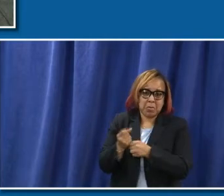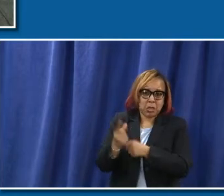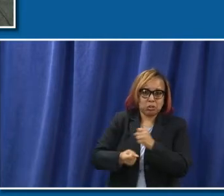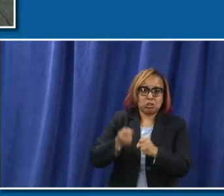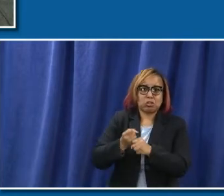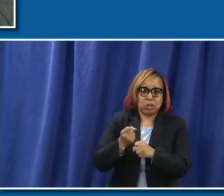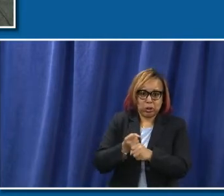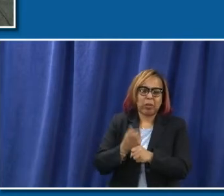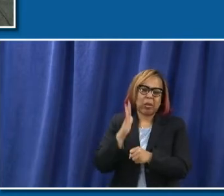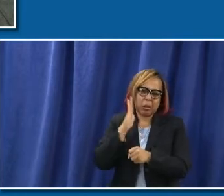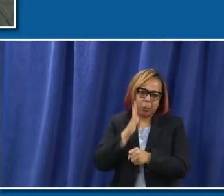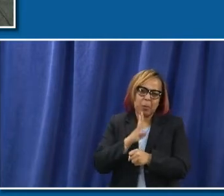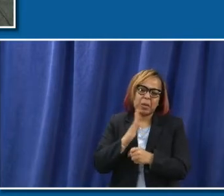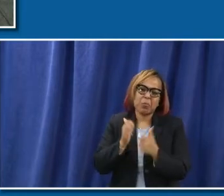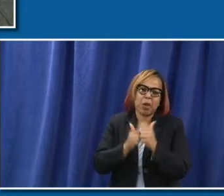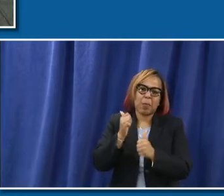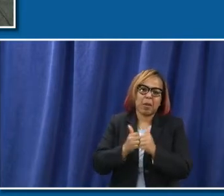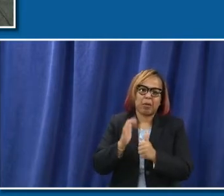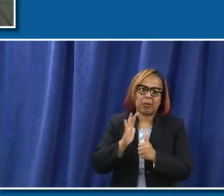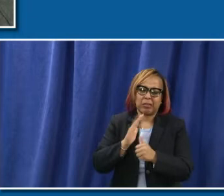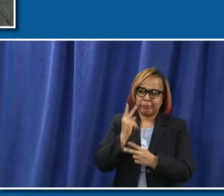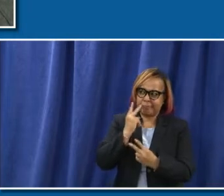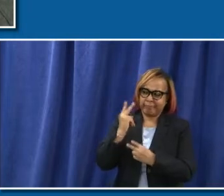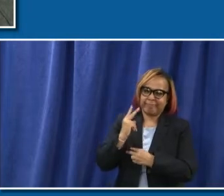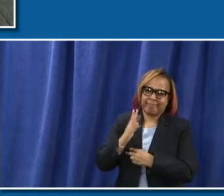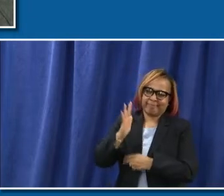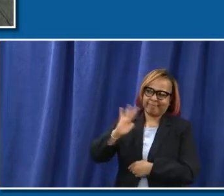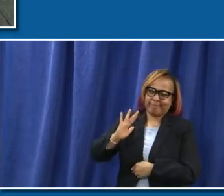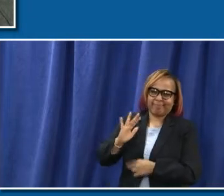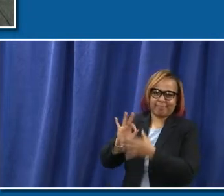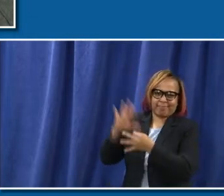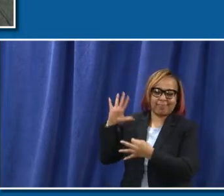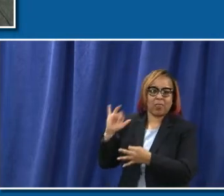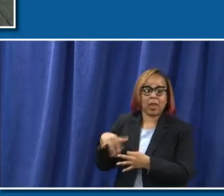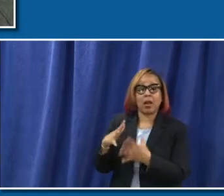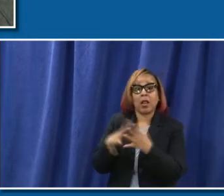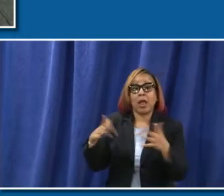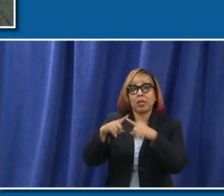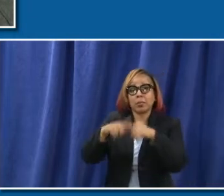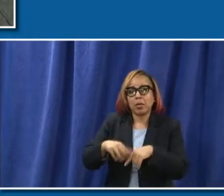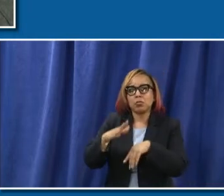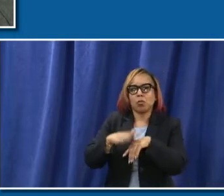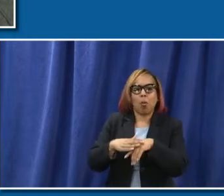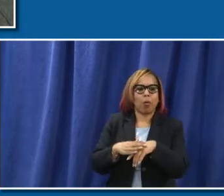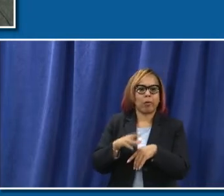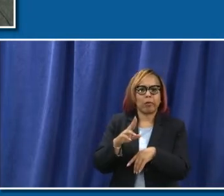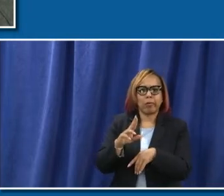year, certainly it's going to be primarily in our rearview mirror. But a lot just depends on the logistics, on